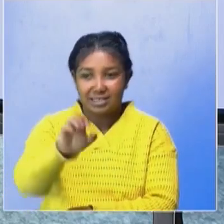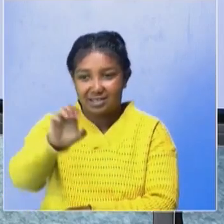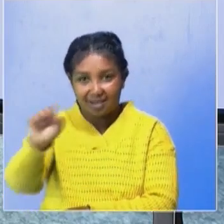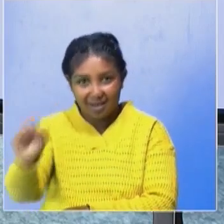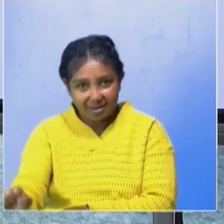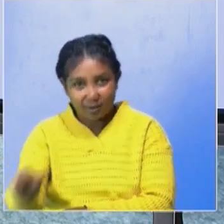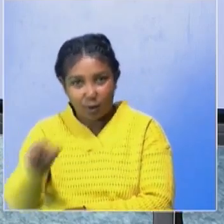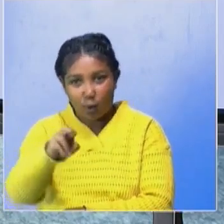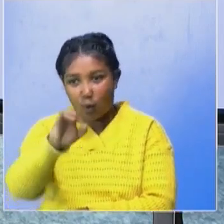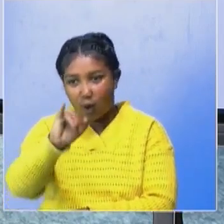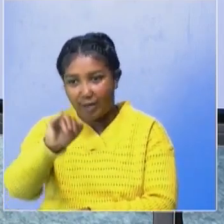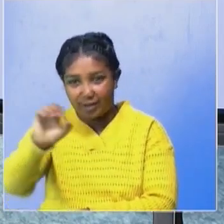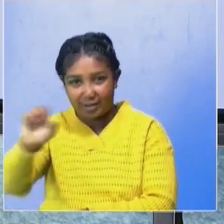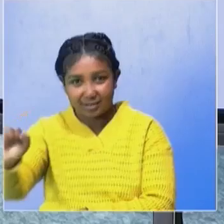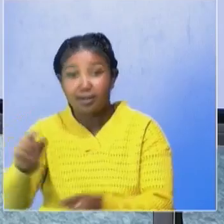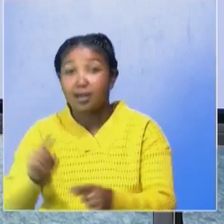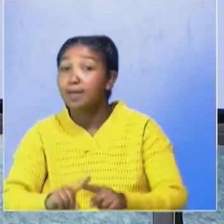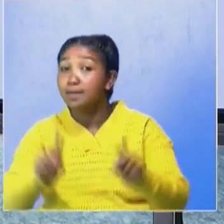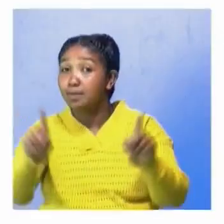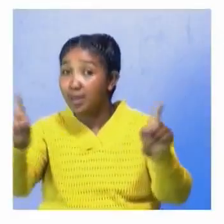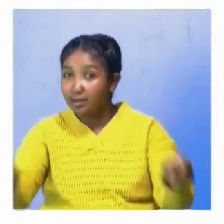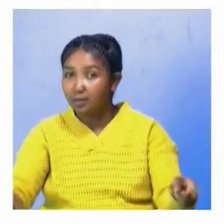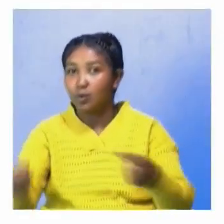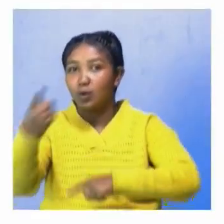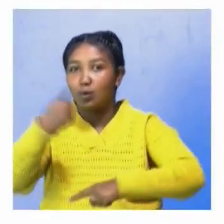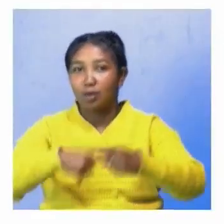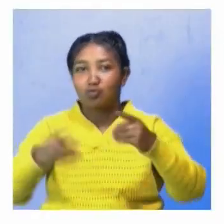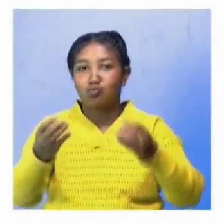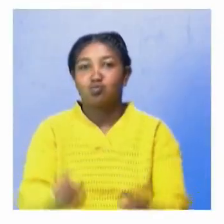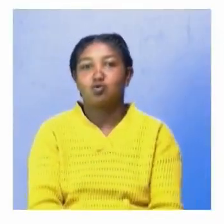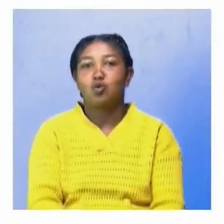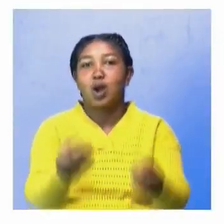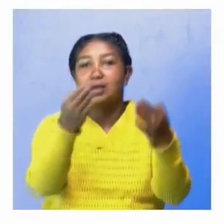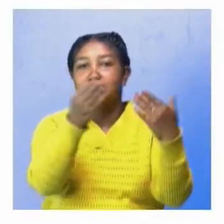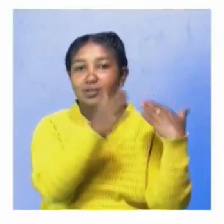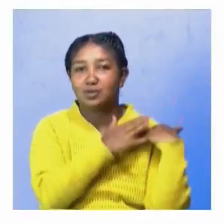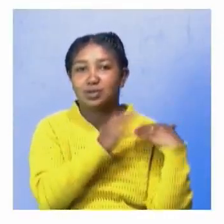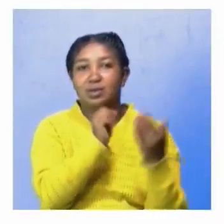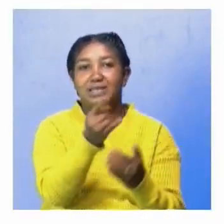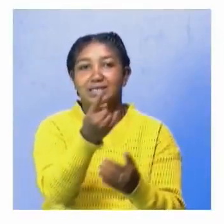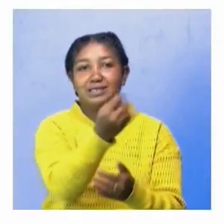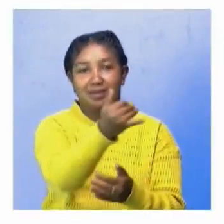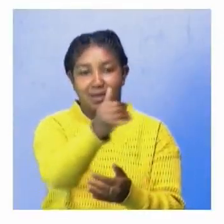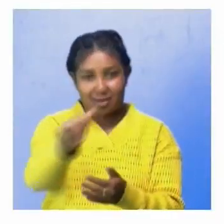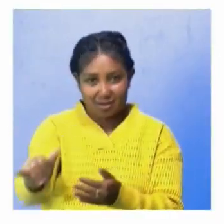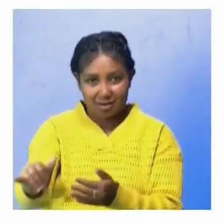es, or ies. But when we come to plural subjects like they,